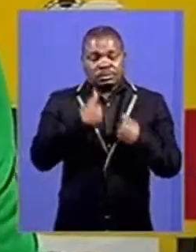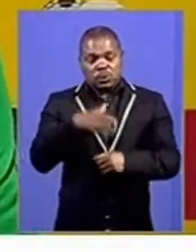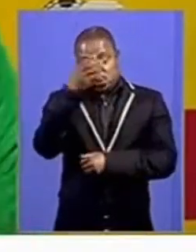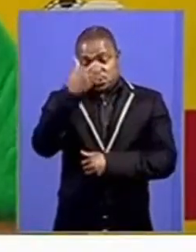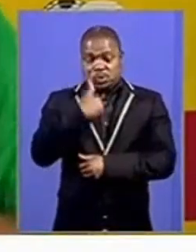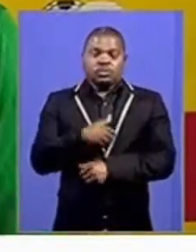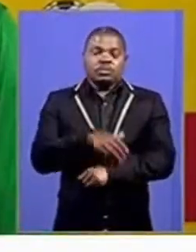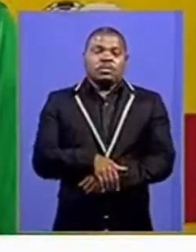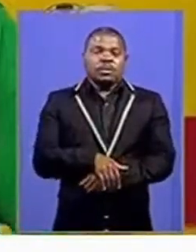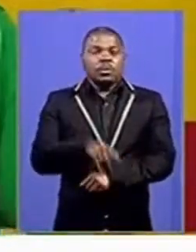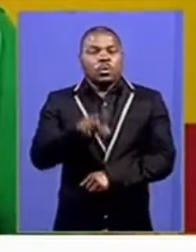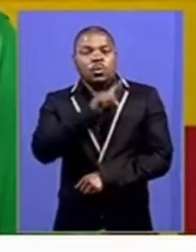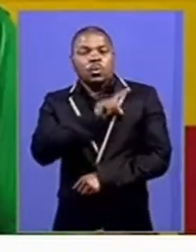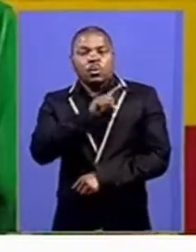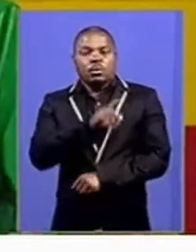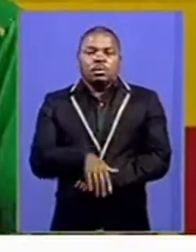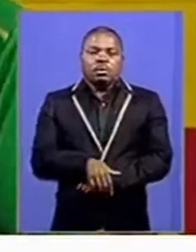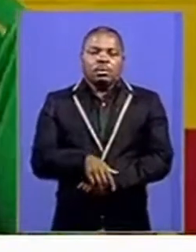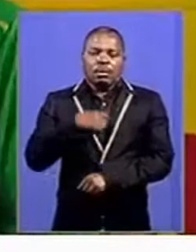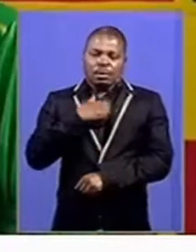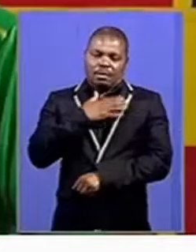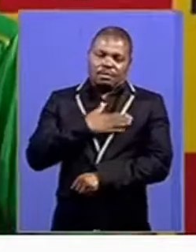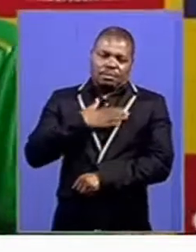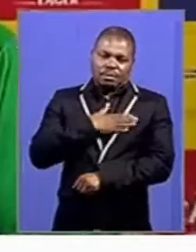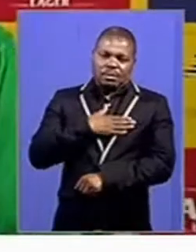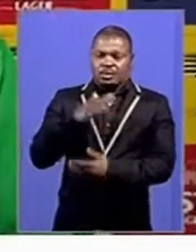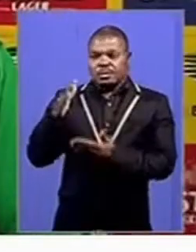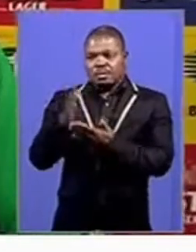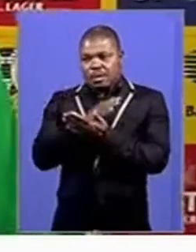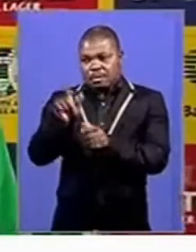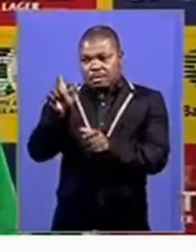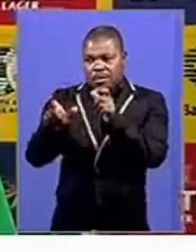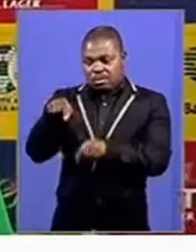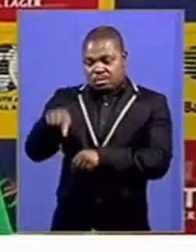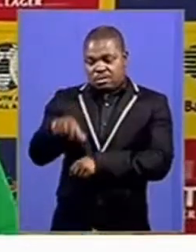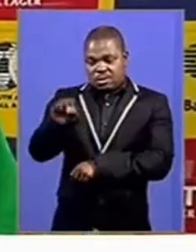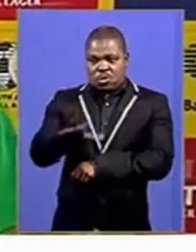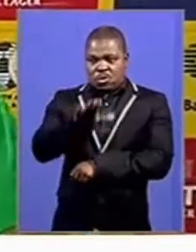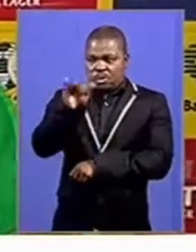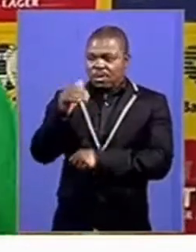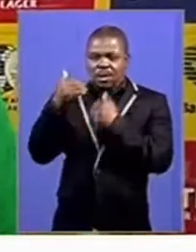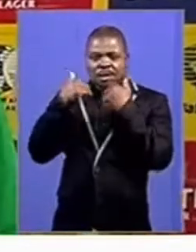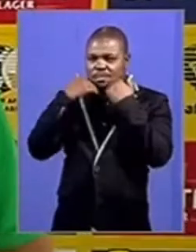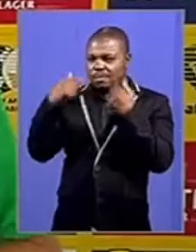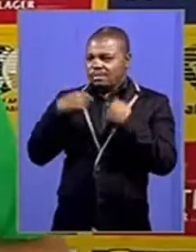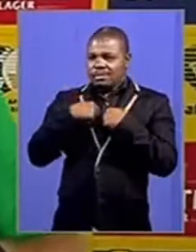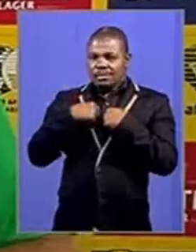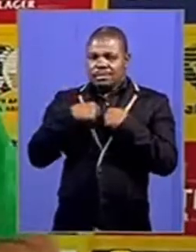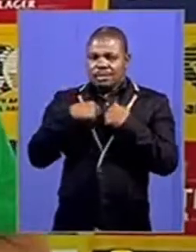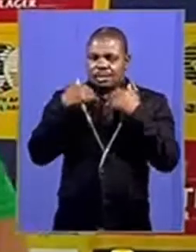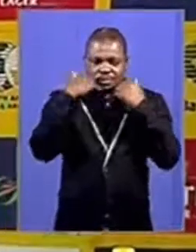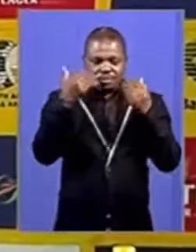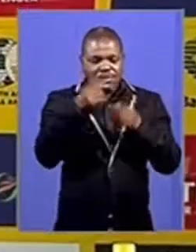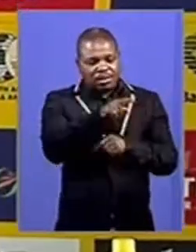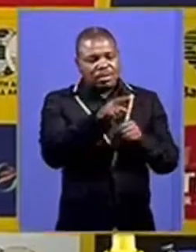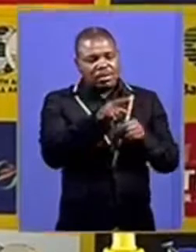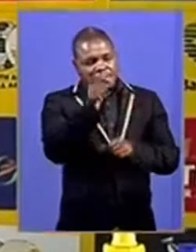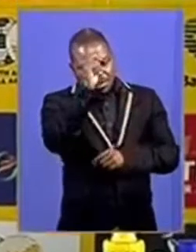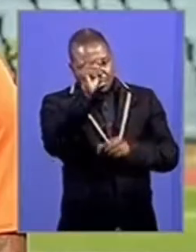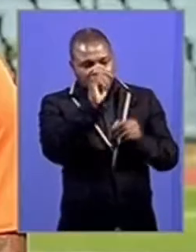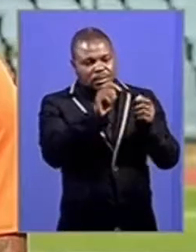because I'm getting the feeling a little bit that some people here in this country don't want that Bafana becomes a